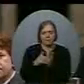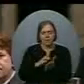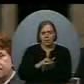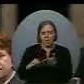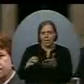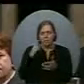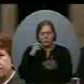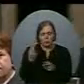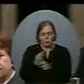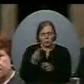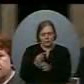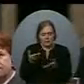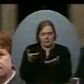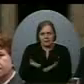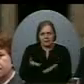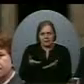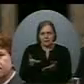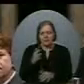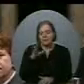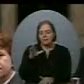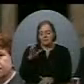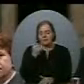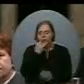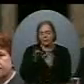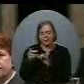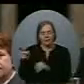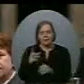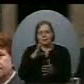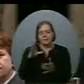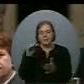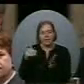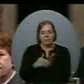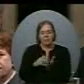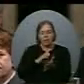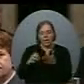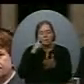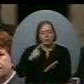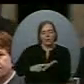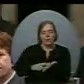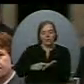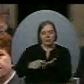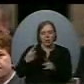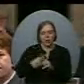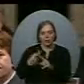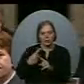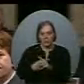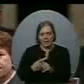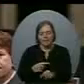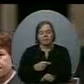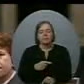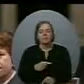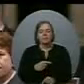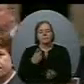renovations. We responded quickly. On Thursday, November the 24th, we got an emergency declaration from